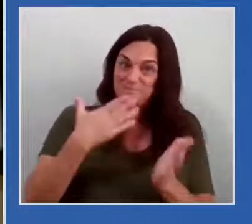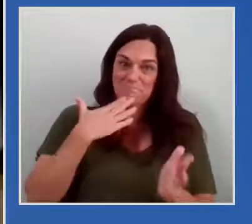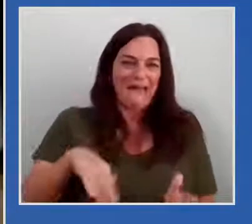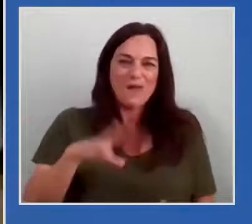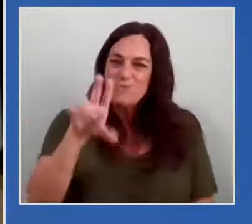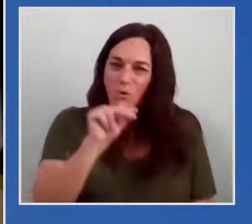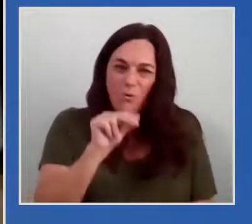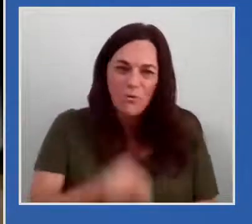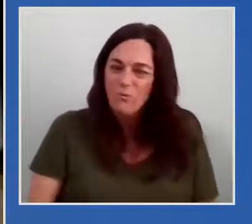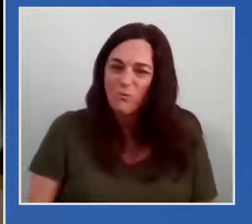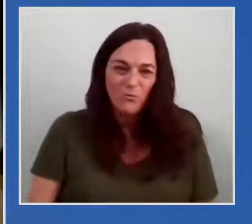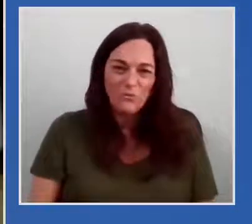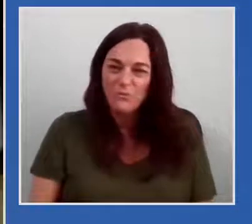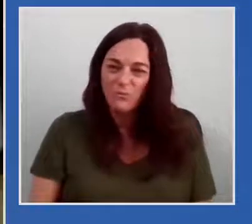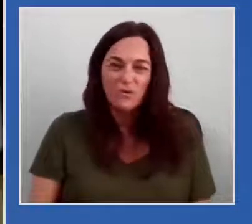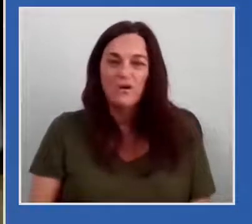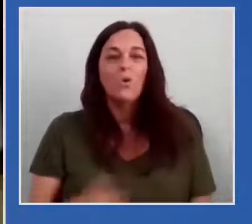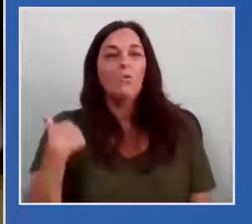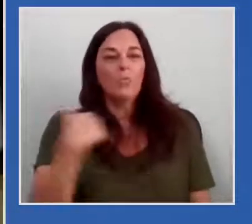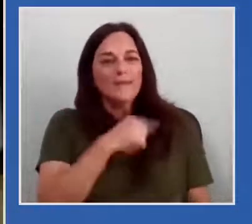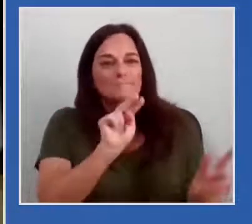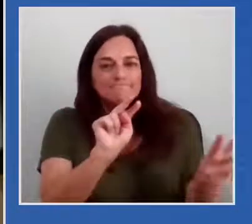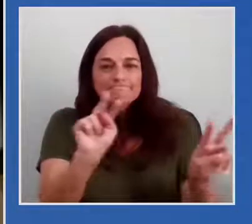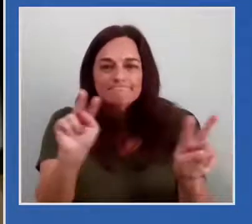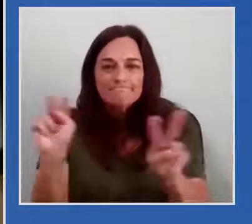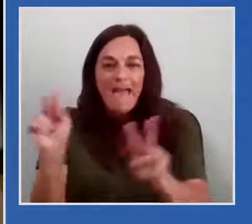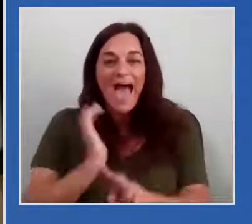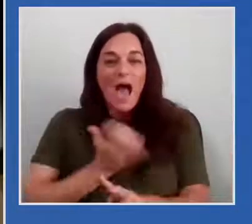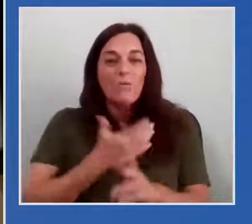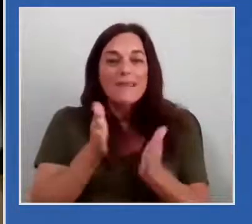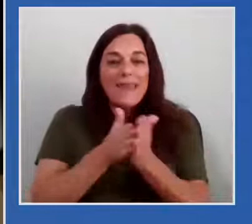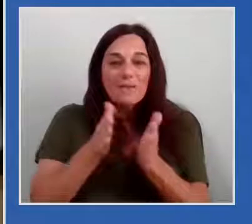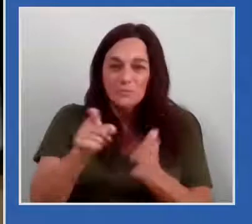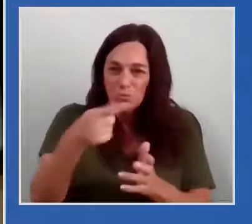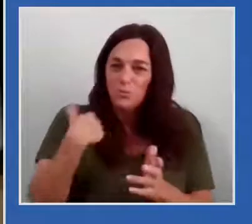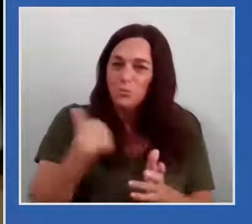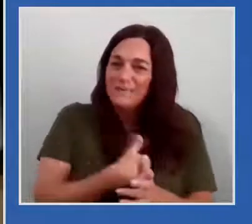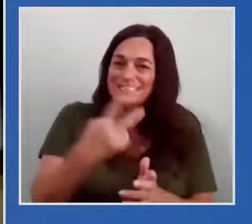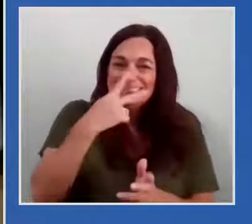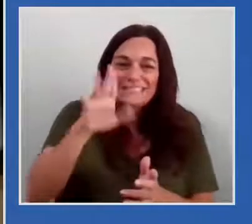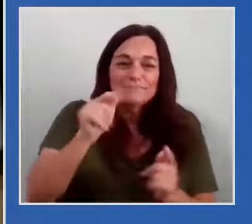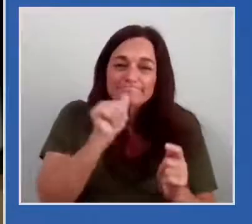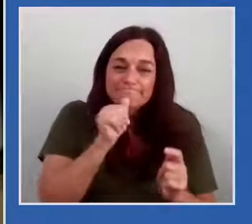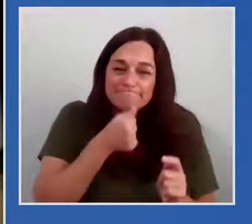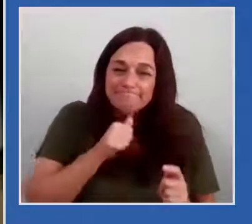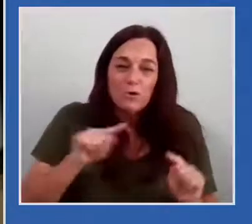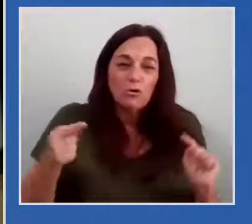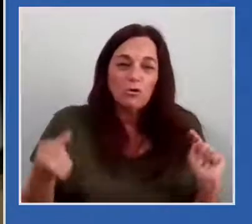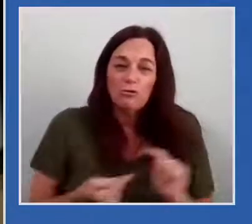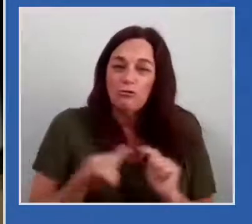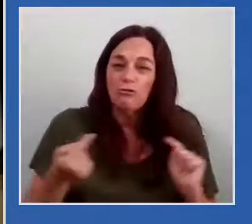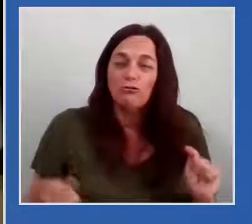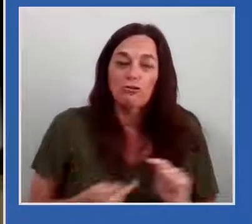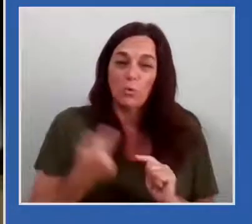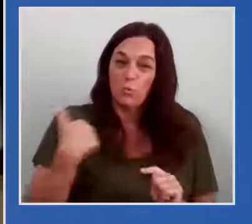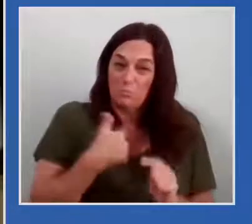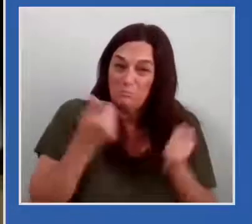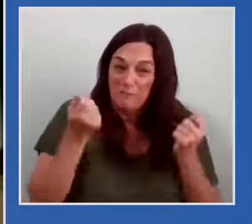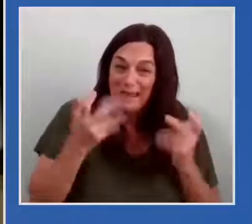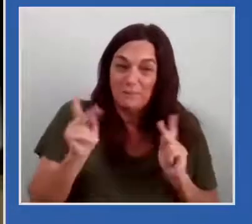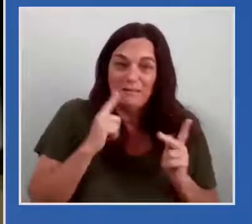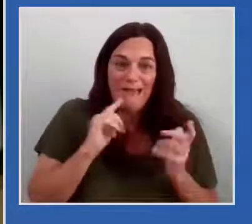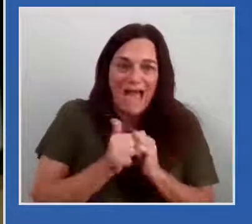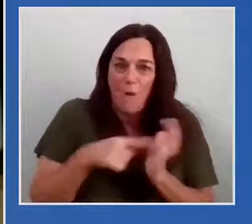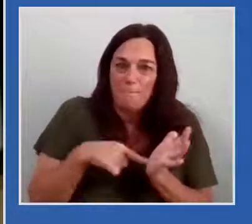bad. We look around at our neighbors and we know people are hurting. A lot of folks are worried about making their next rent payment, their